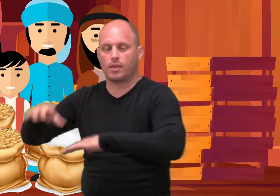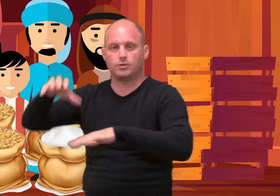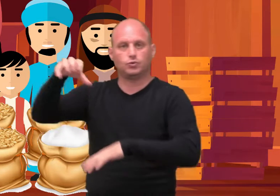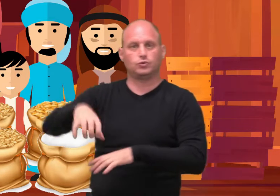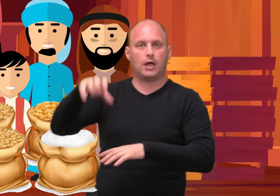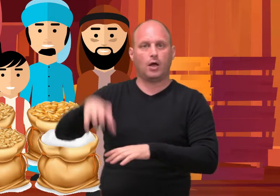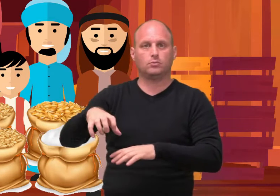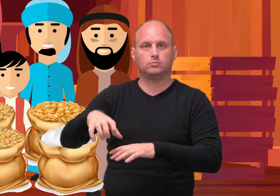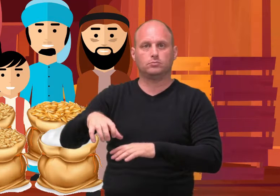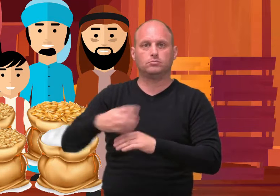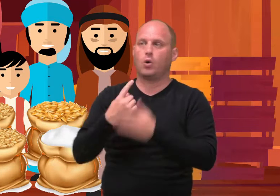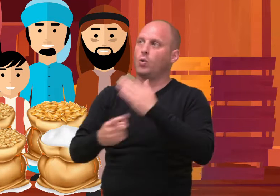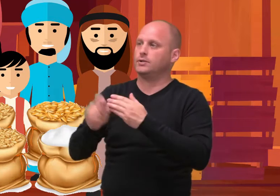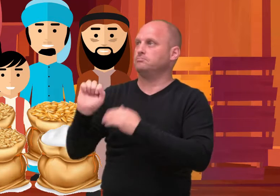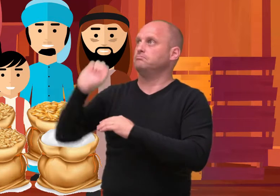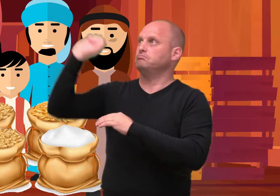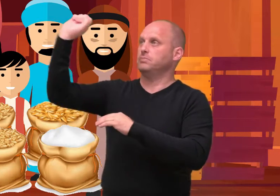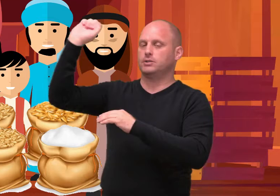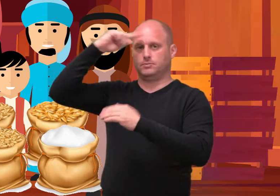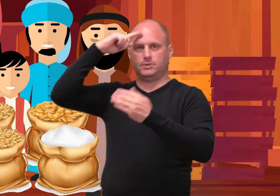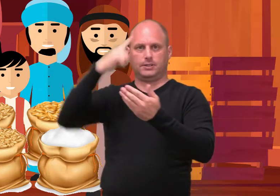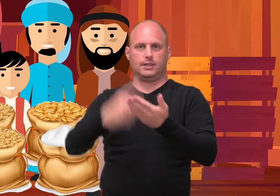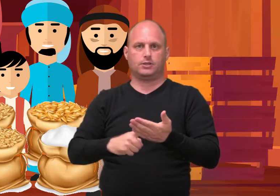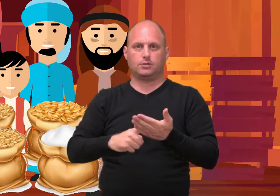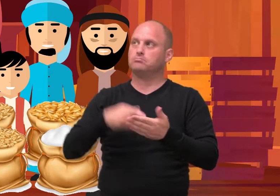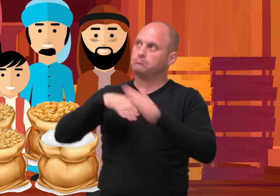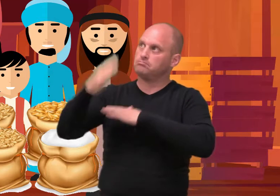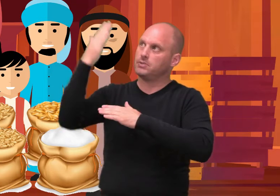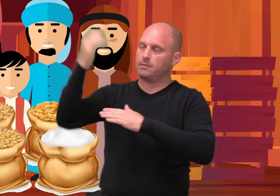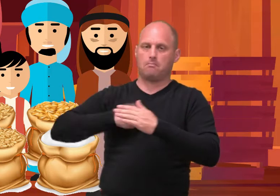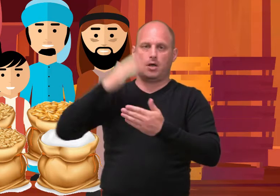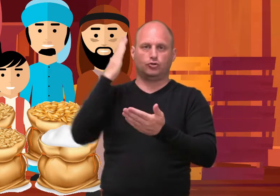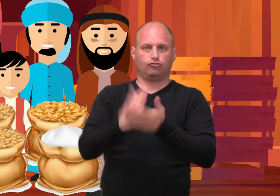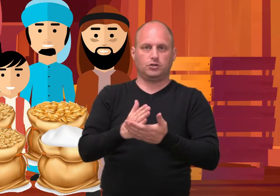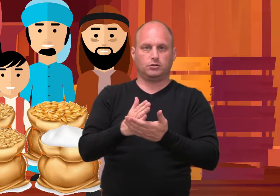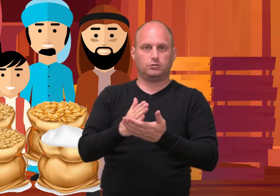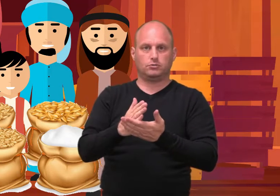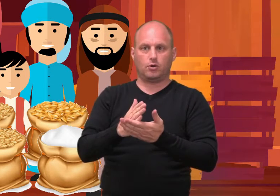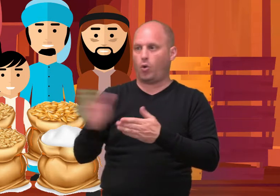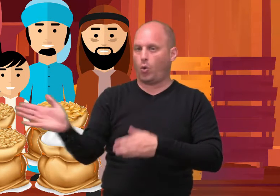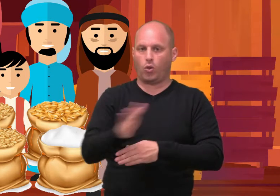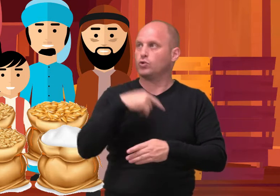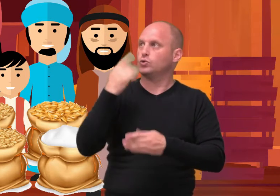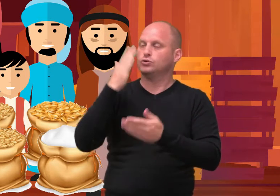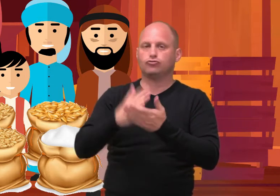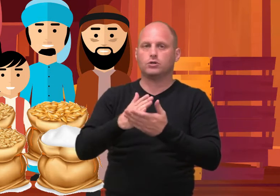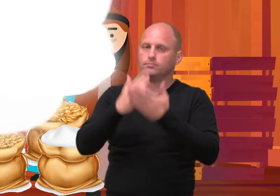with Allah. In Him I put my trust, and let all those who trust put their trust in